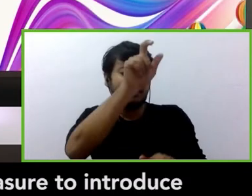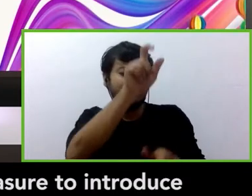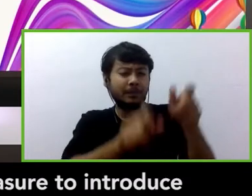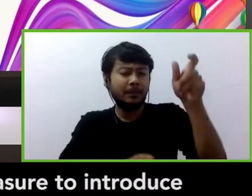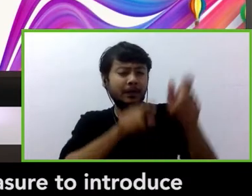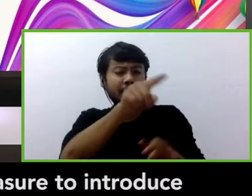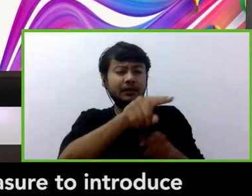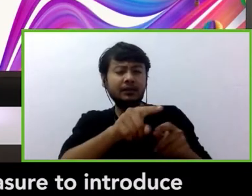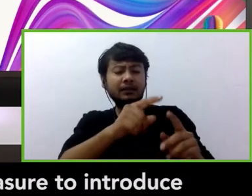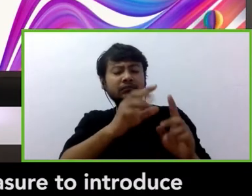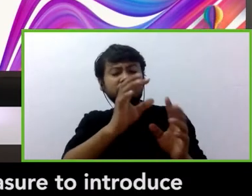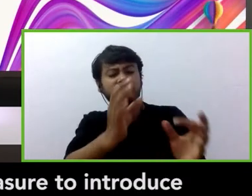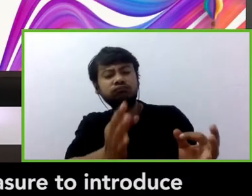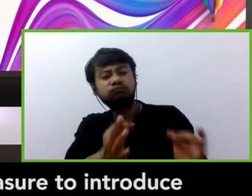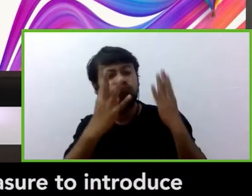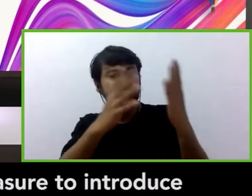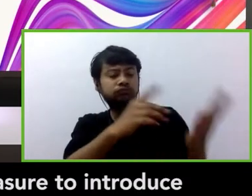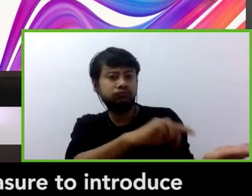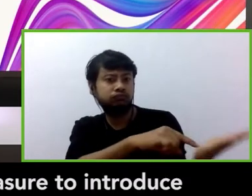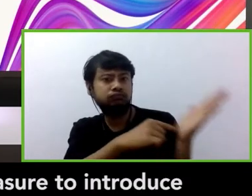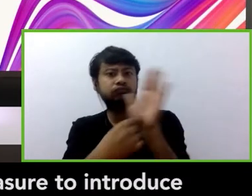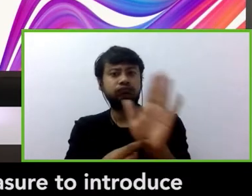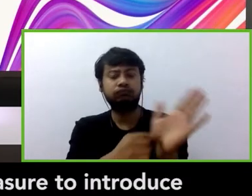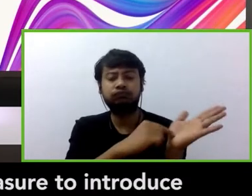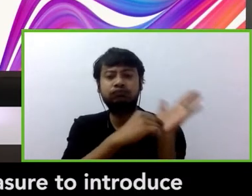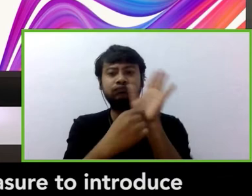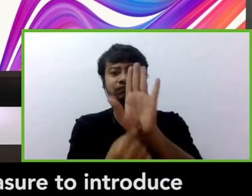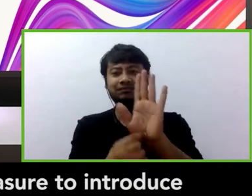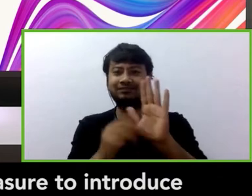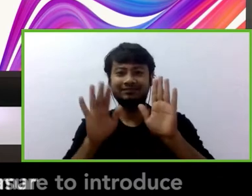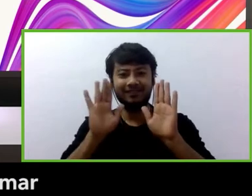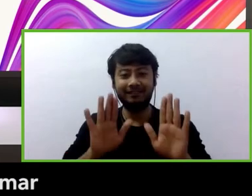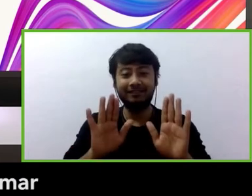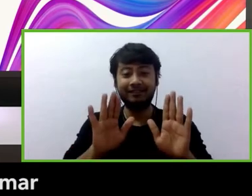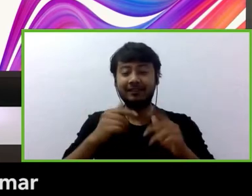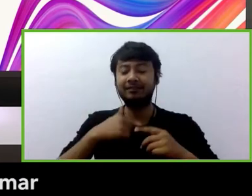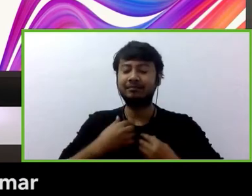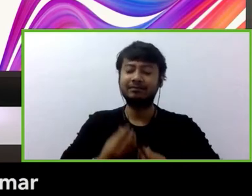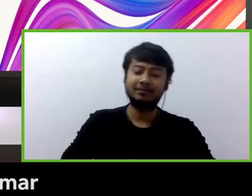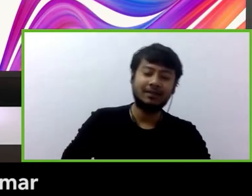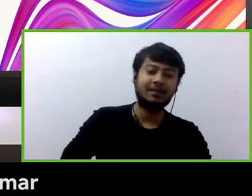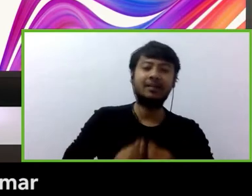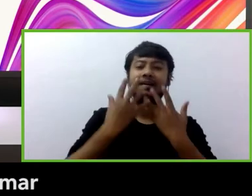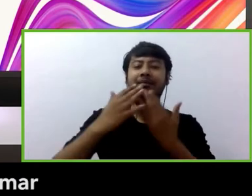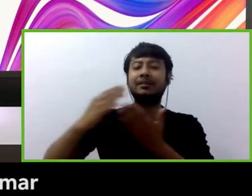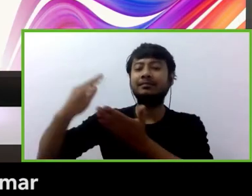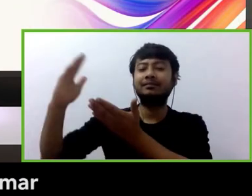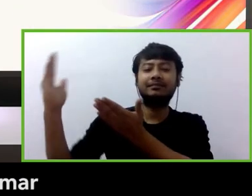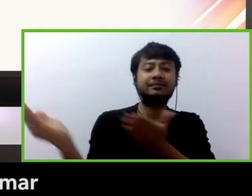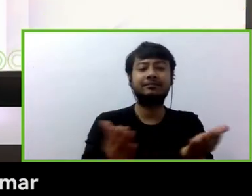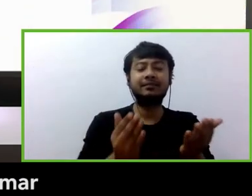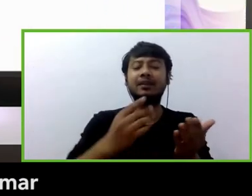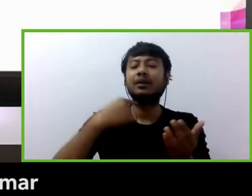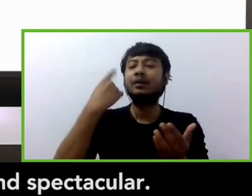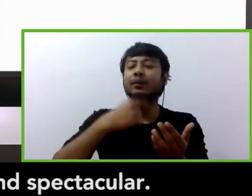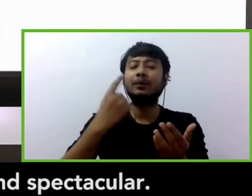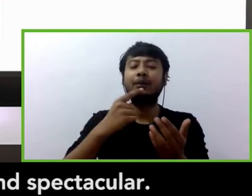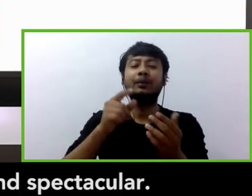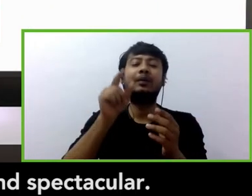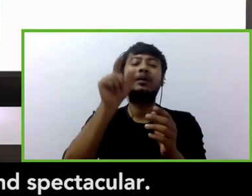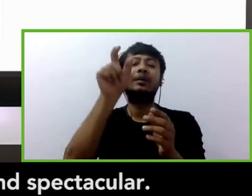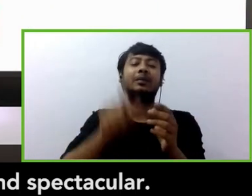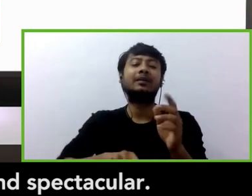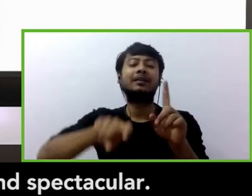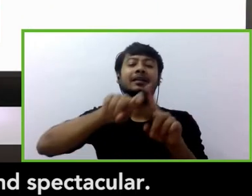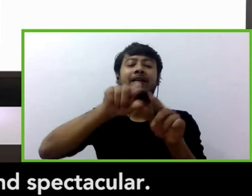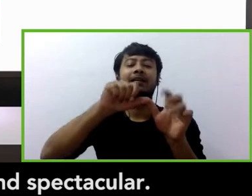for people with disabilities. It gives me great pleasure to introduce to you our unsung hero, Karthik Dubai from